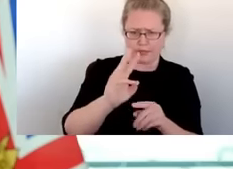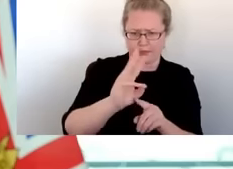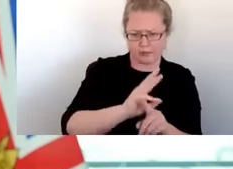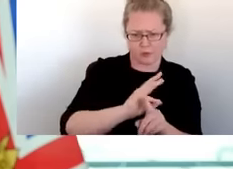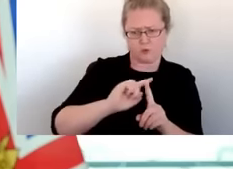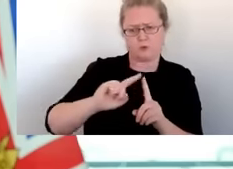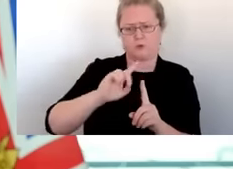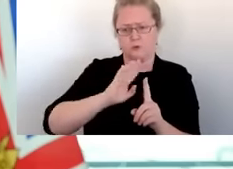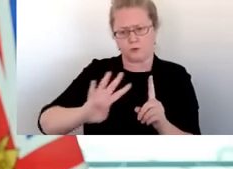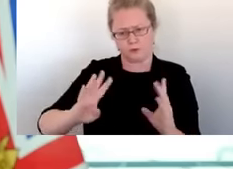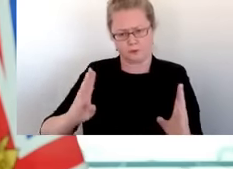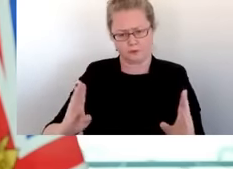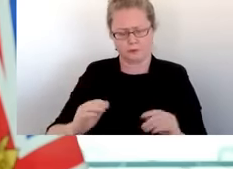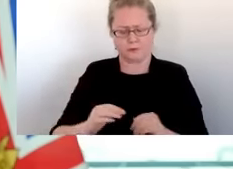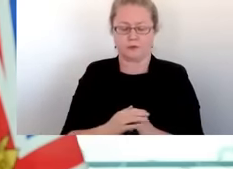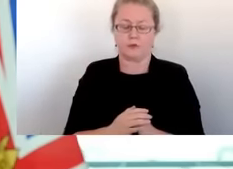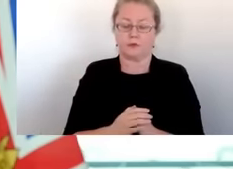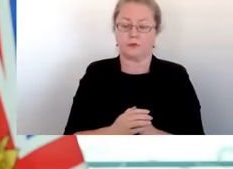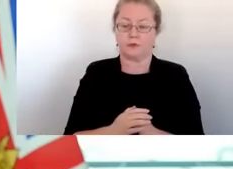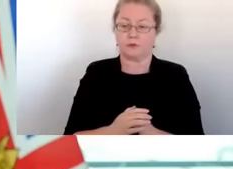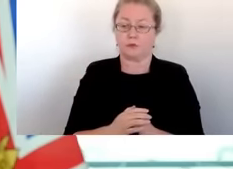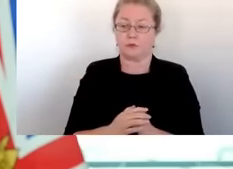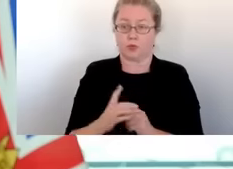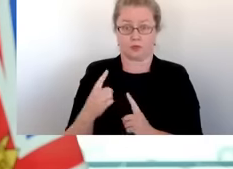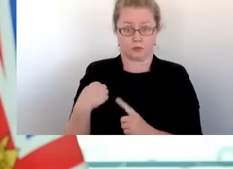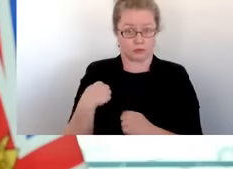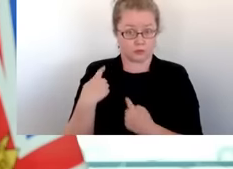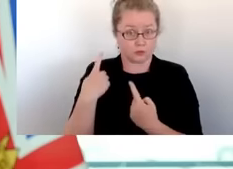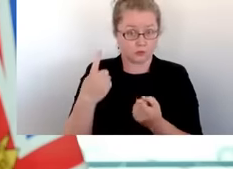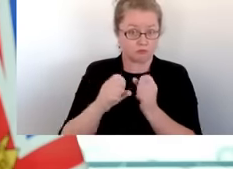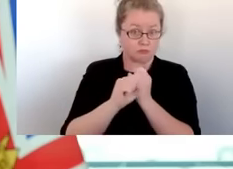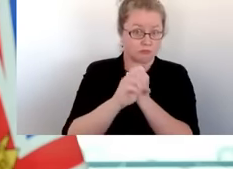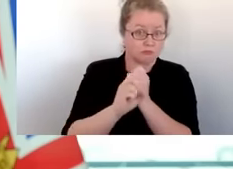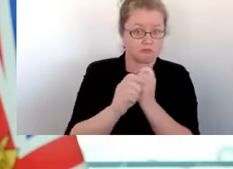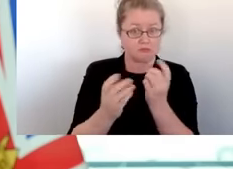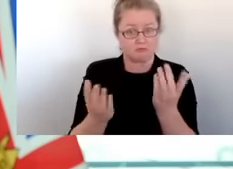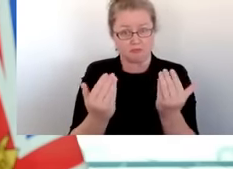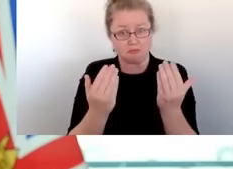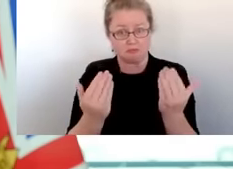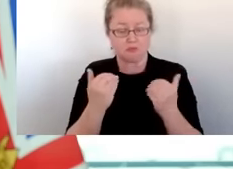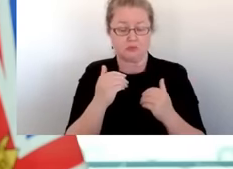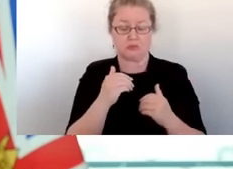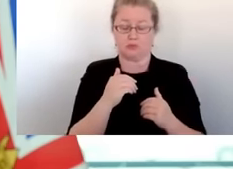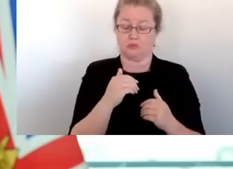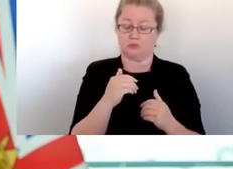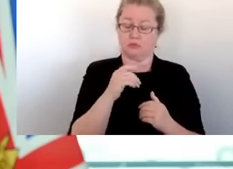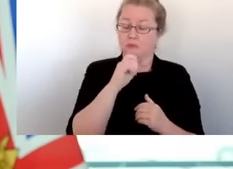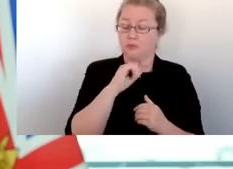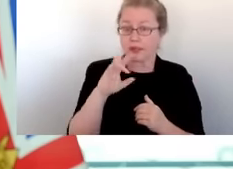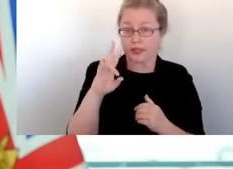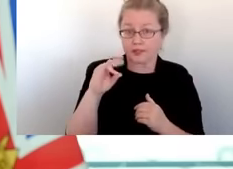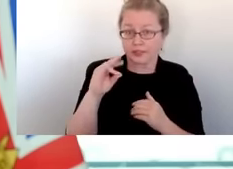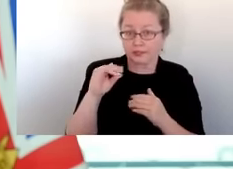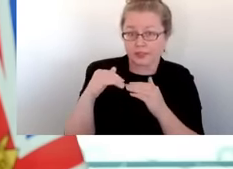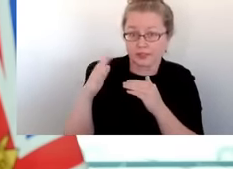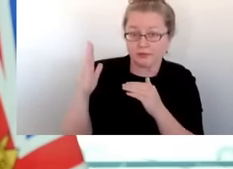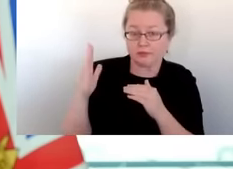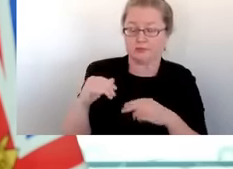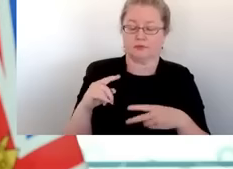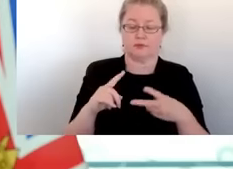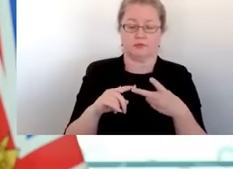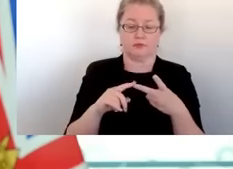So since March 2022, we've delivered the spring booster campaign for our most vulnerable individuals, those over 70 and